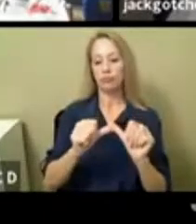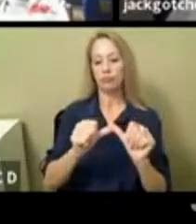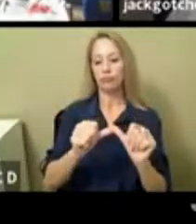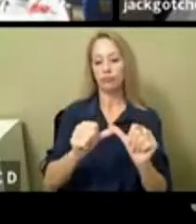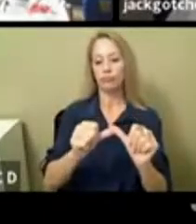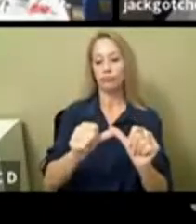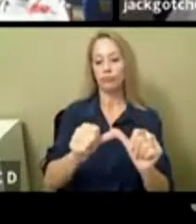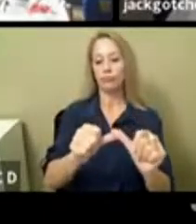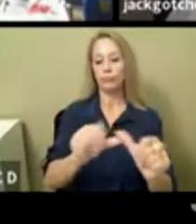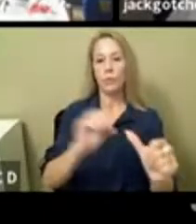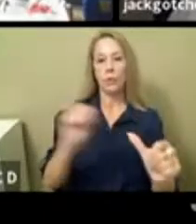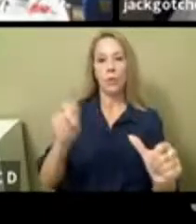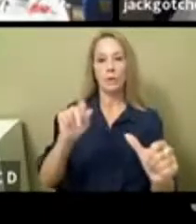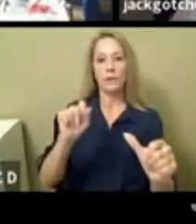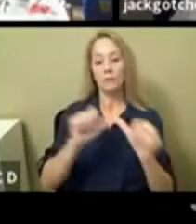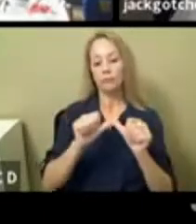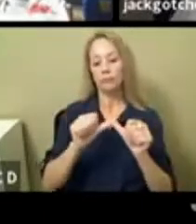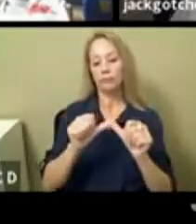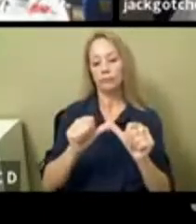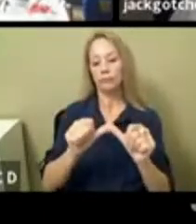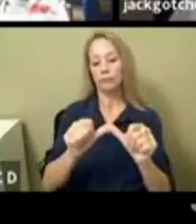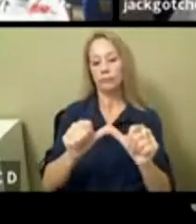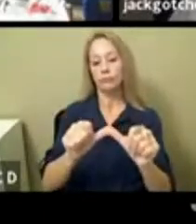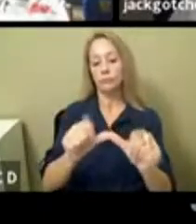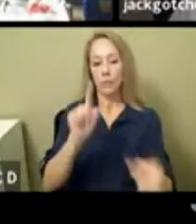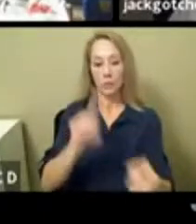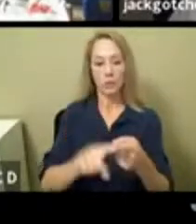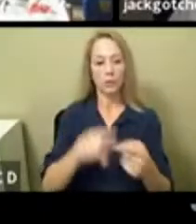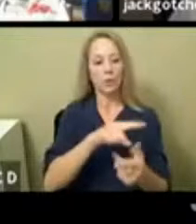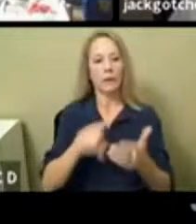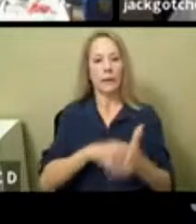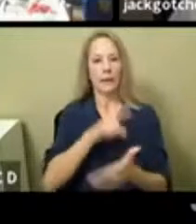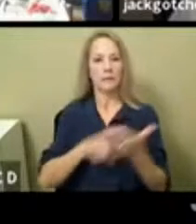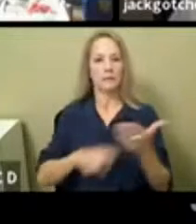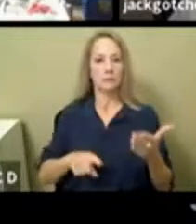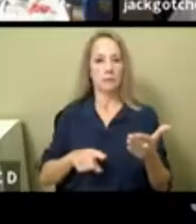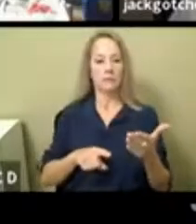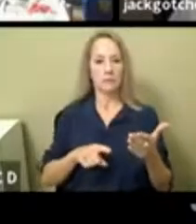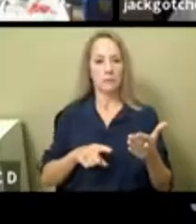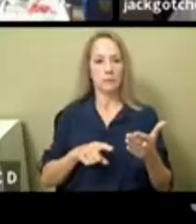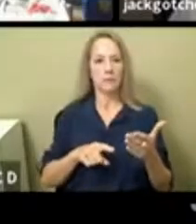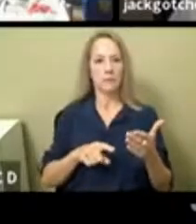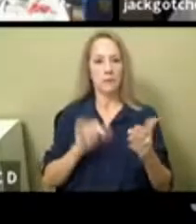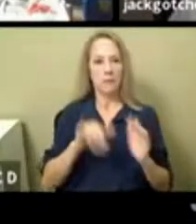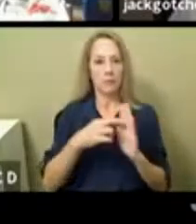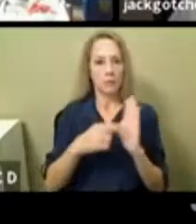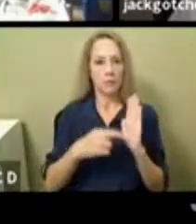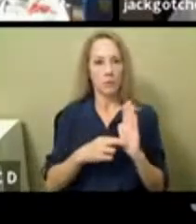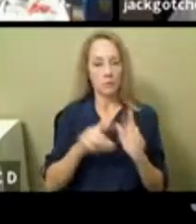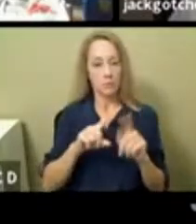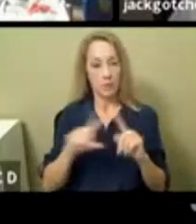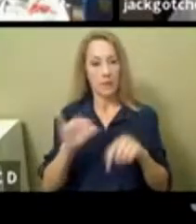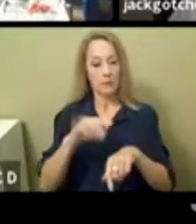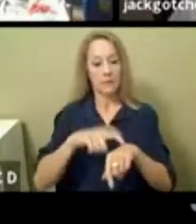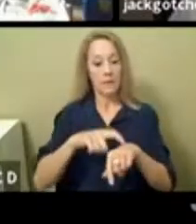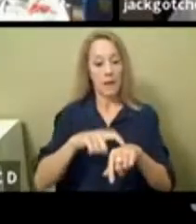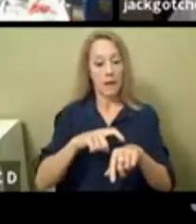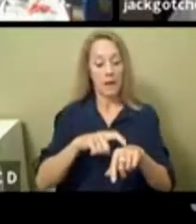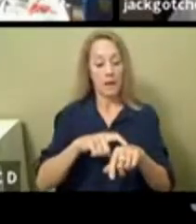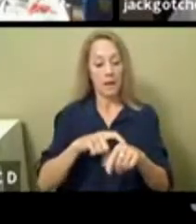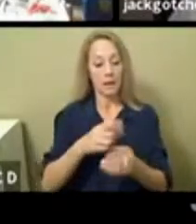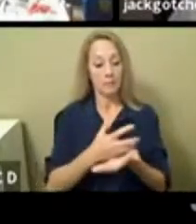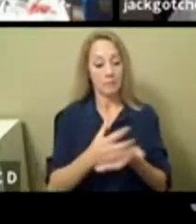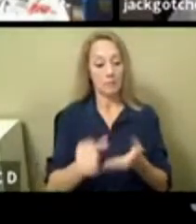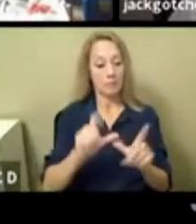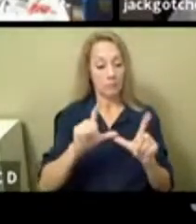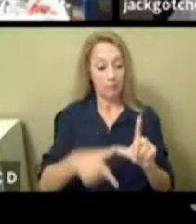2020-1 and just have it be indefinite until you cancel it. But if you're going to have it expire, you probably need to have it